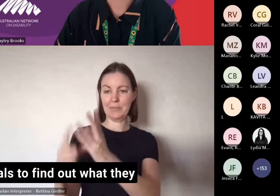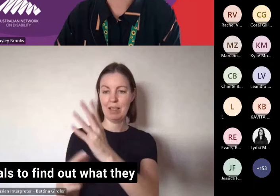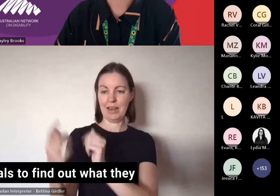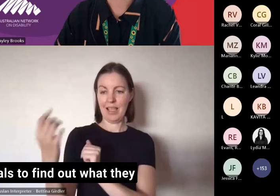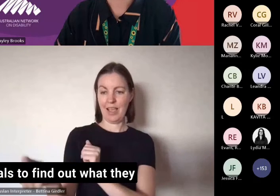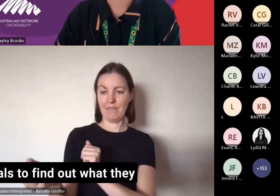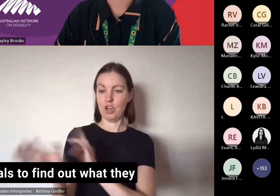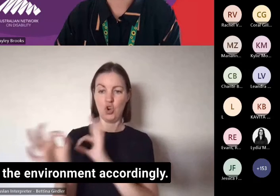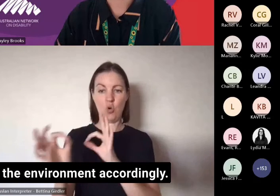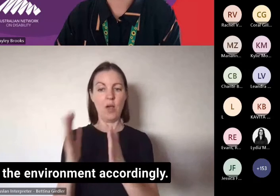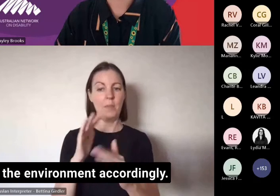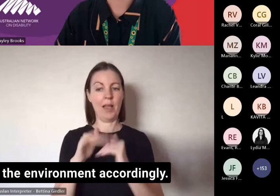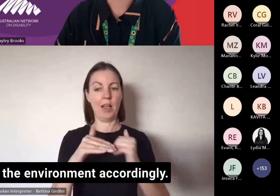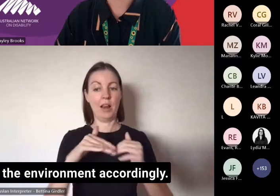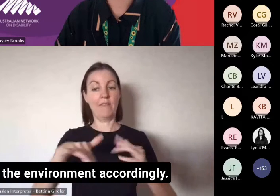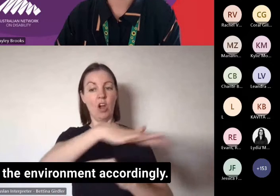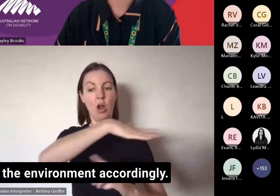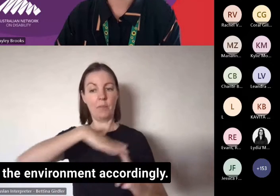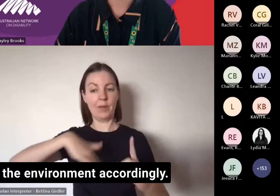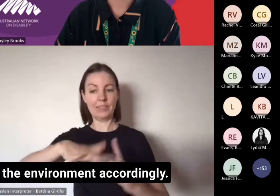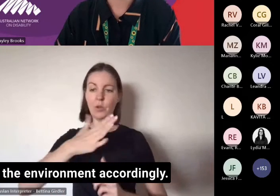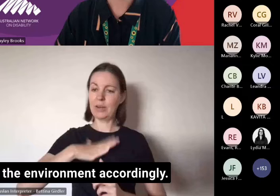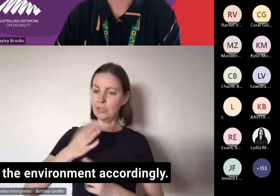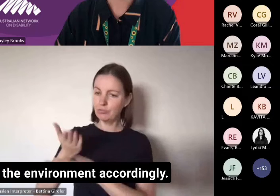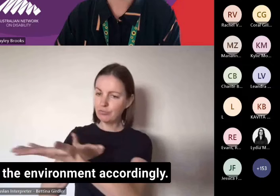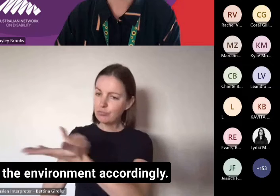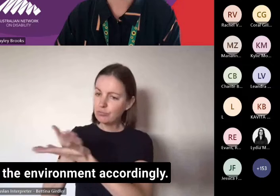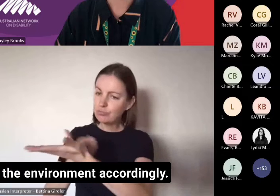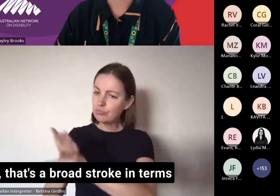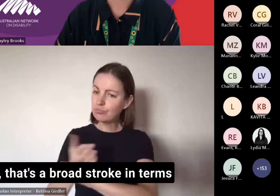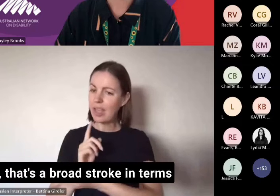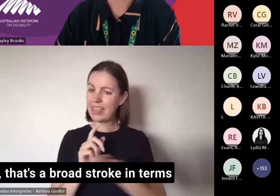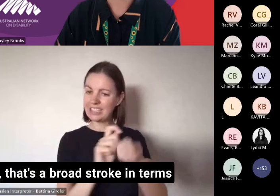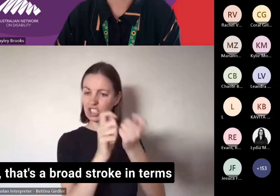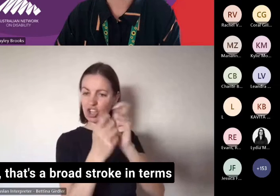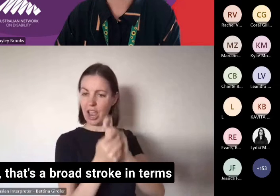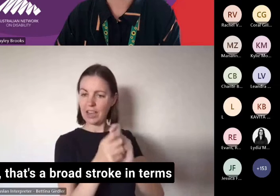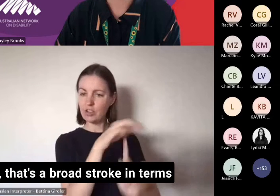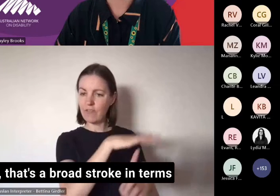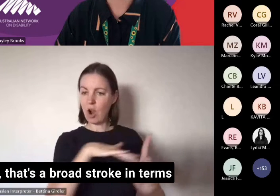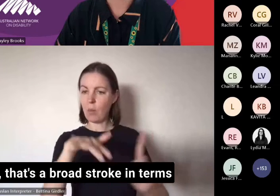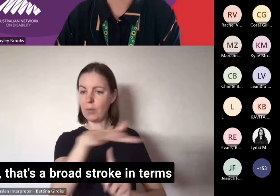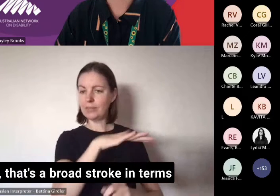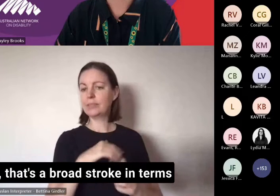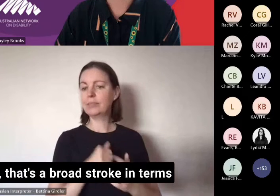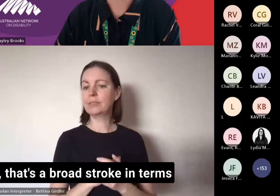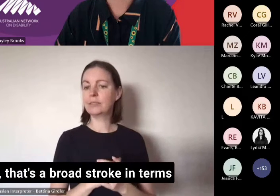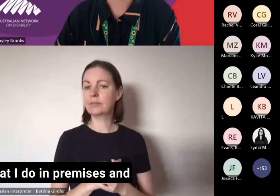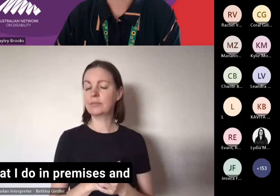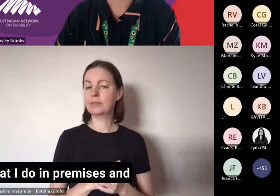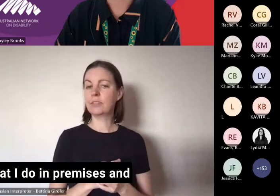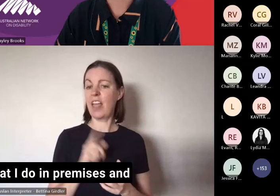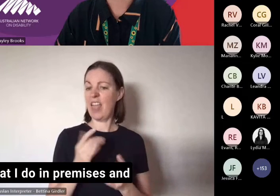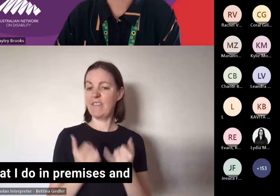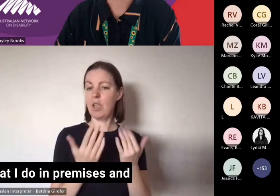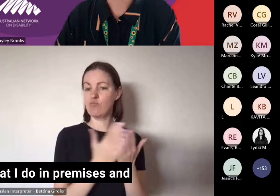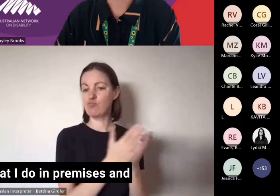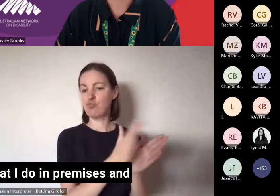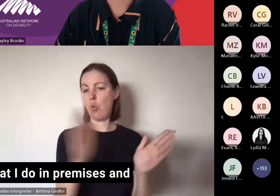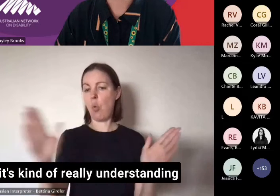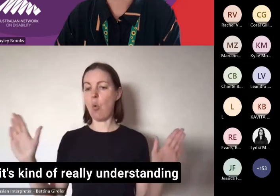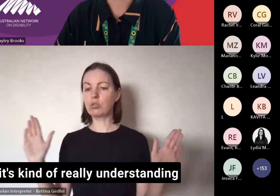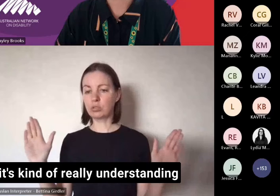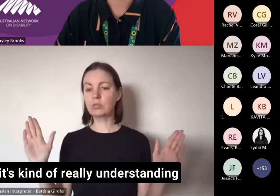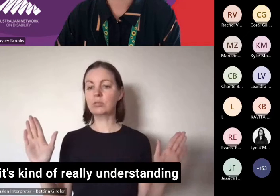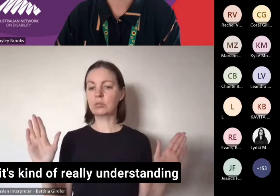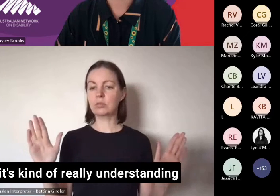to find out what they need, and let's adjust the environment accordingly. From my perspective, that's a broad stroke in terms of the work that I do in premises,